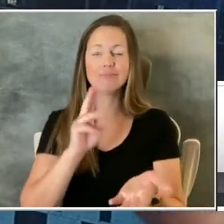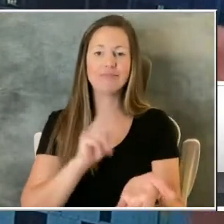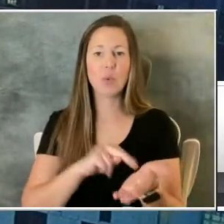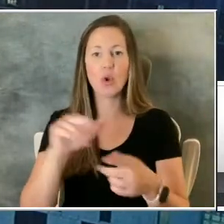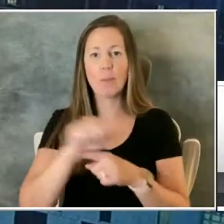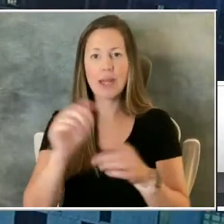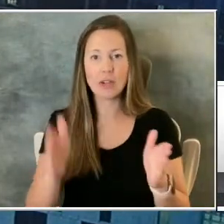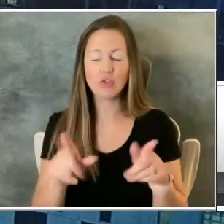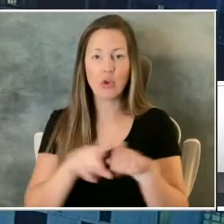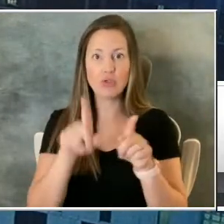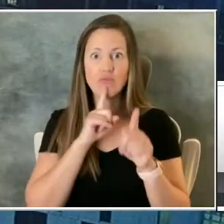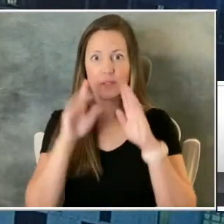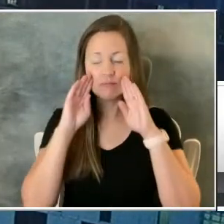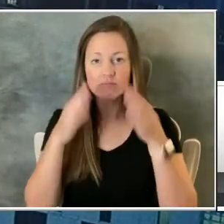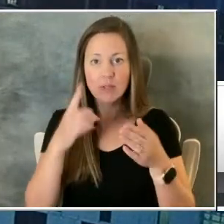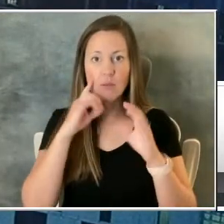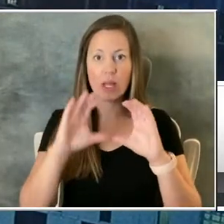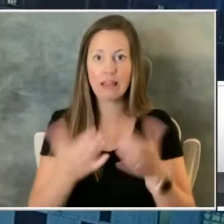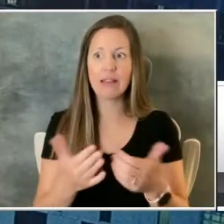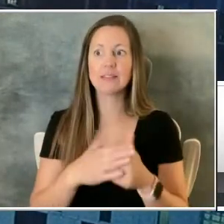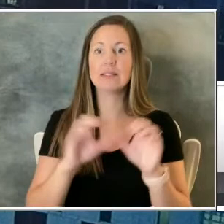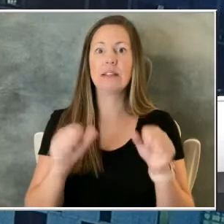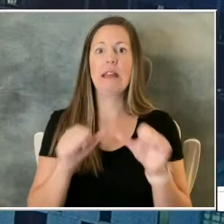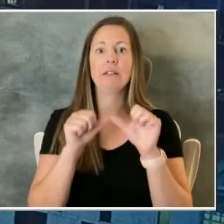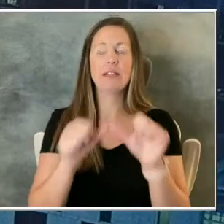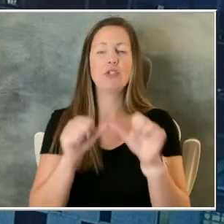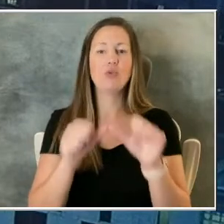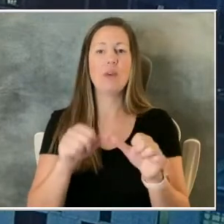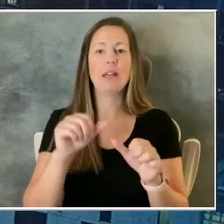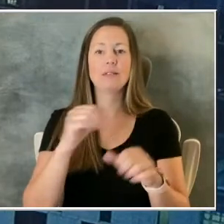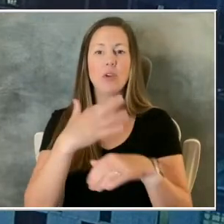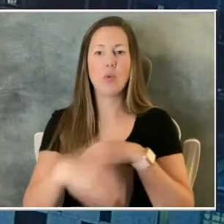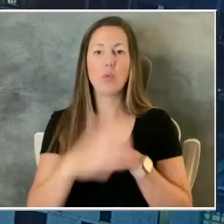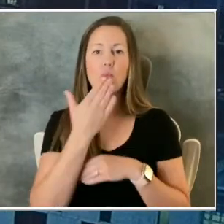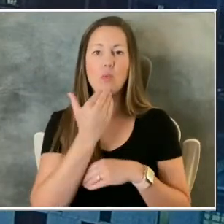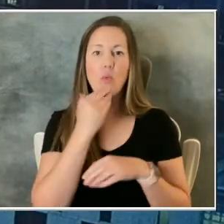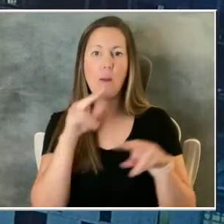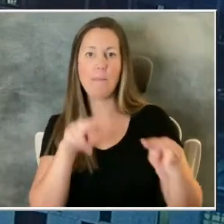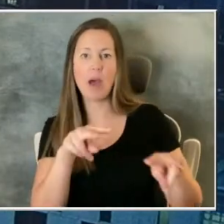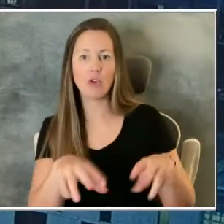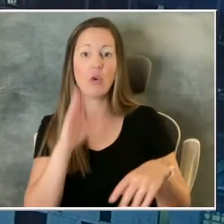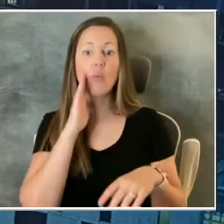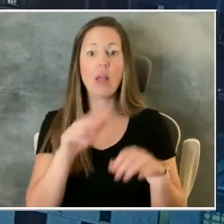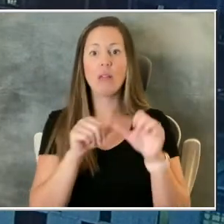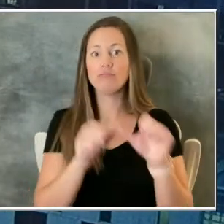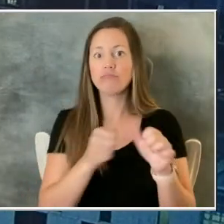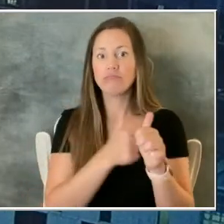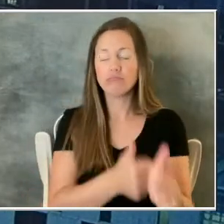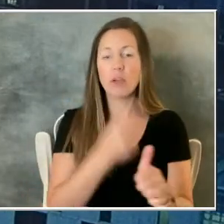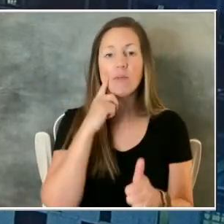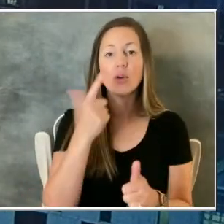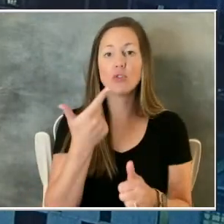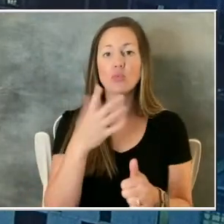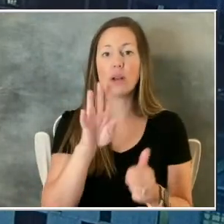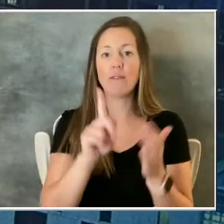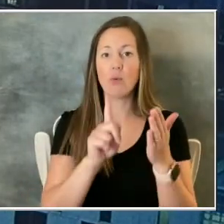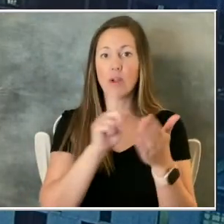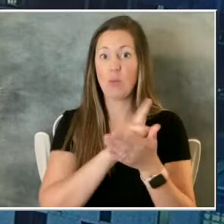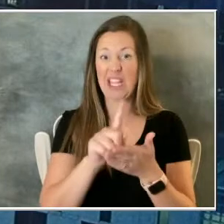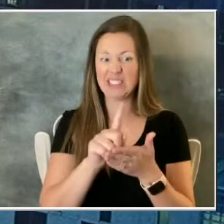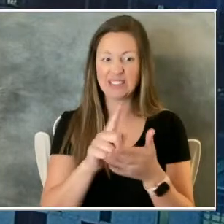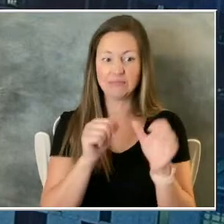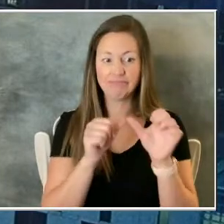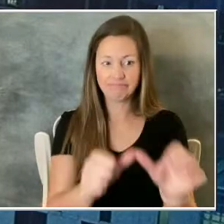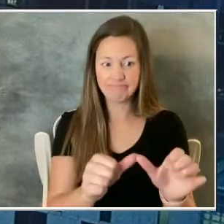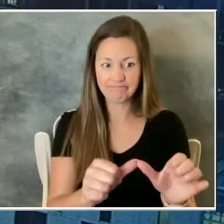They can have continuous glucose monitors, and we keep track of them for 24 weeks, providing that encouragement. The goal is to really just